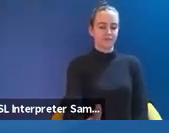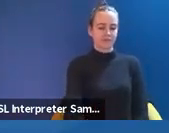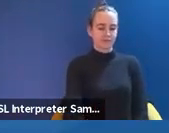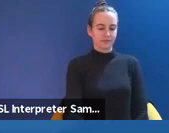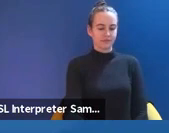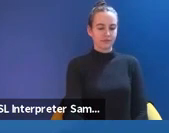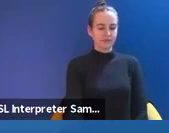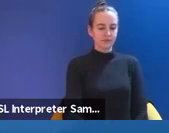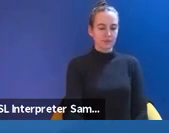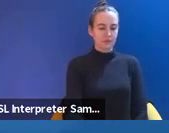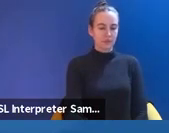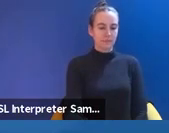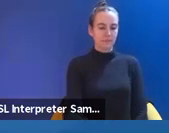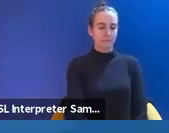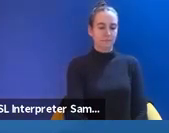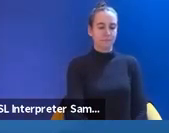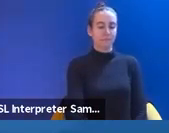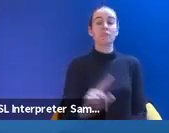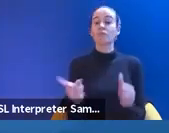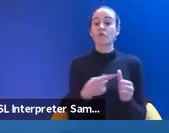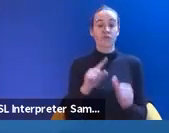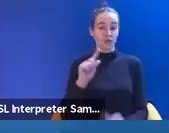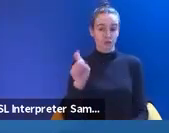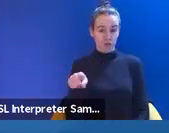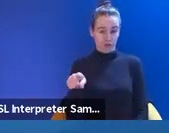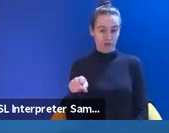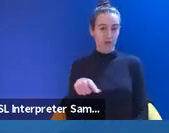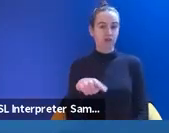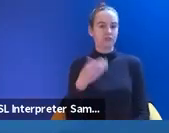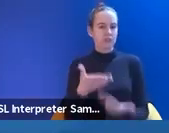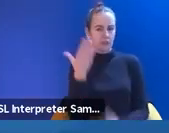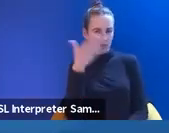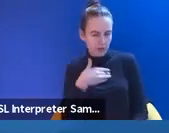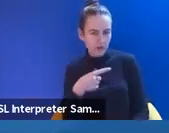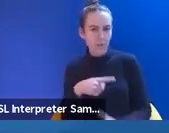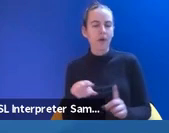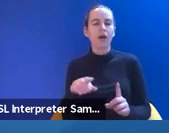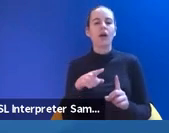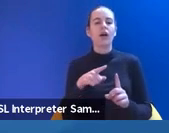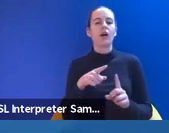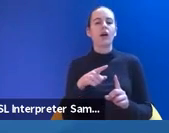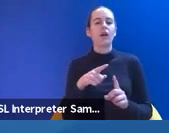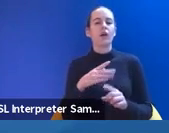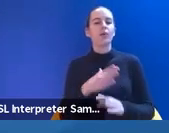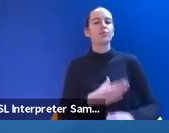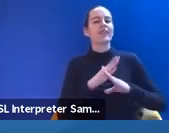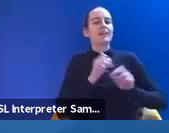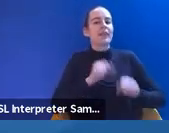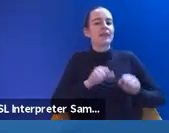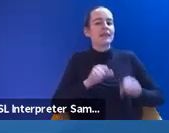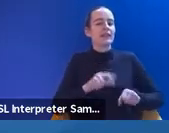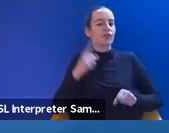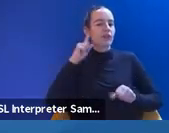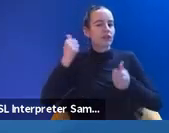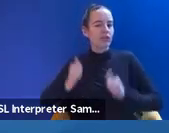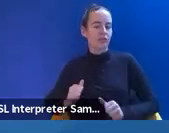So the first question in the box is, I may have missed it, but what is the preventability of hearing loss